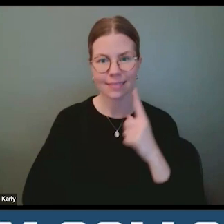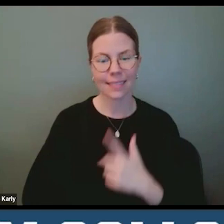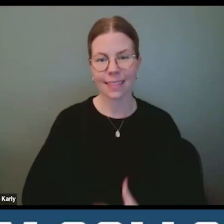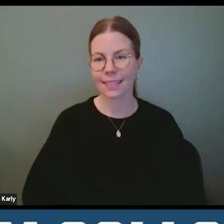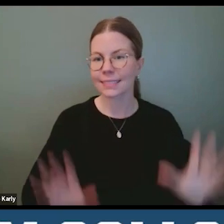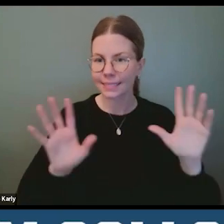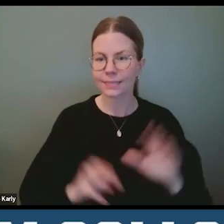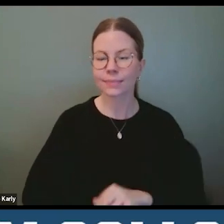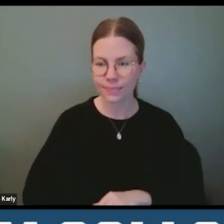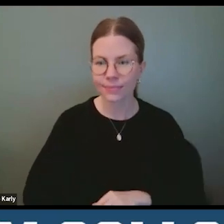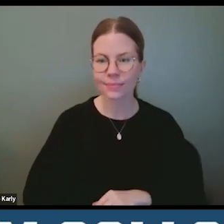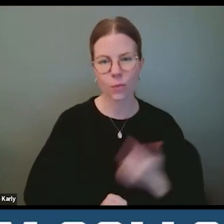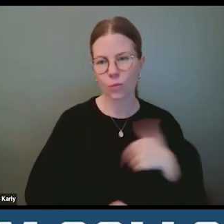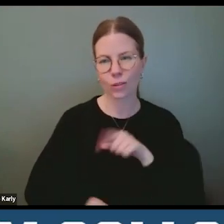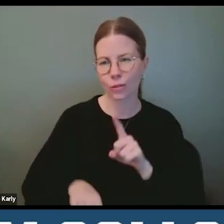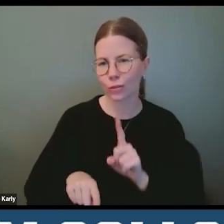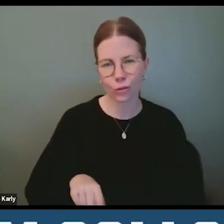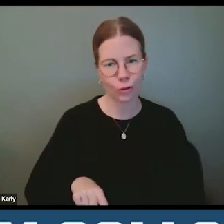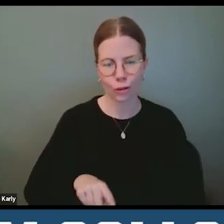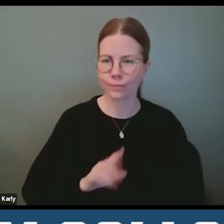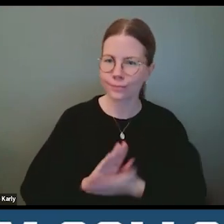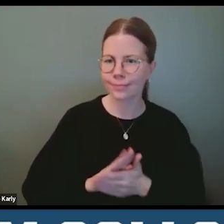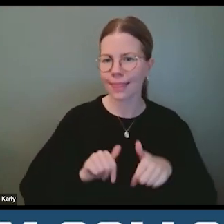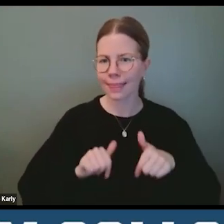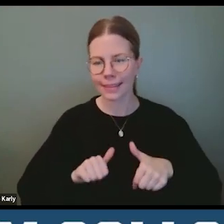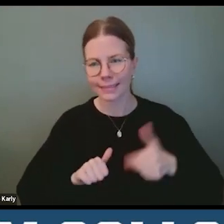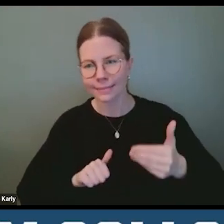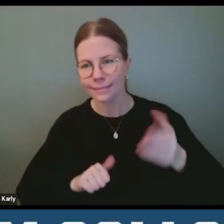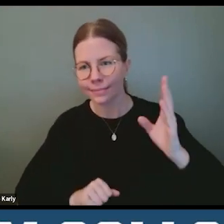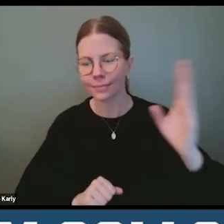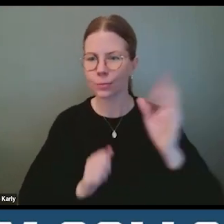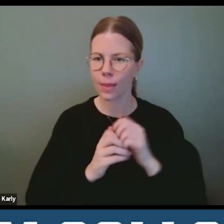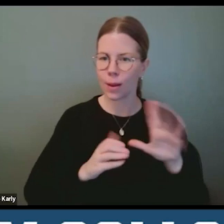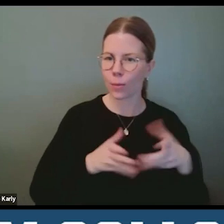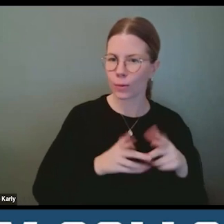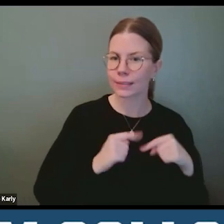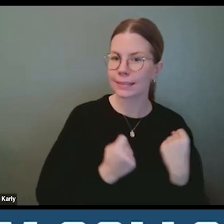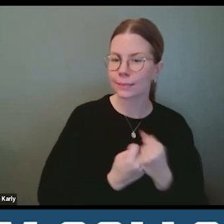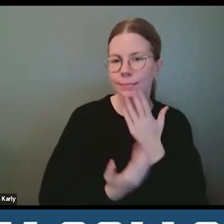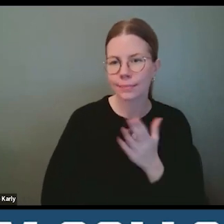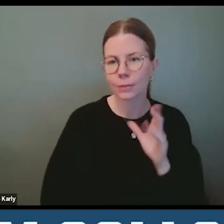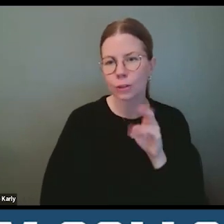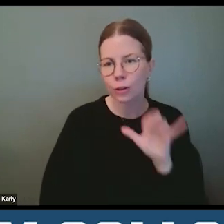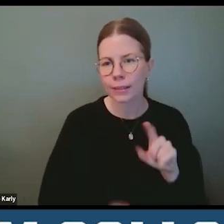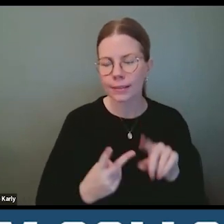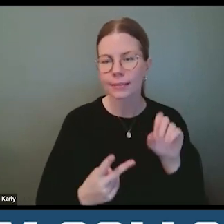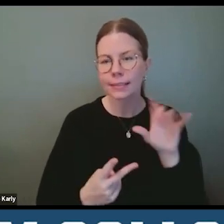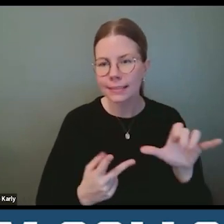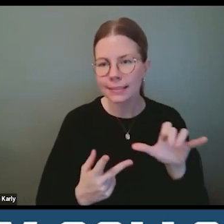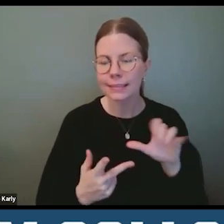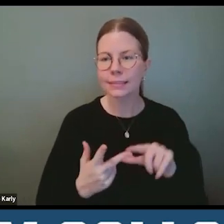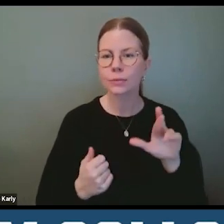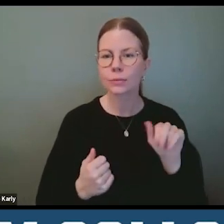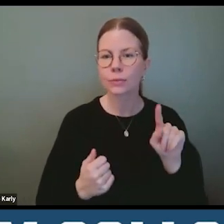This series wouldn't be possible without our small but mighty team. So big thank you to Charity, Stacy, Gladys, and Rakib, who are